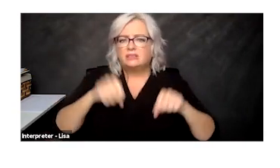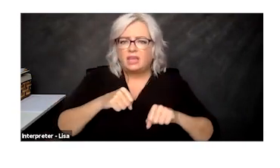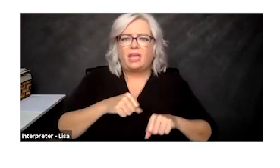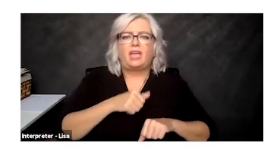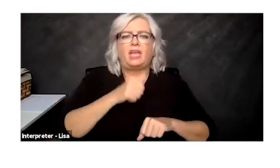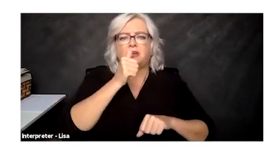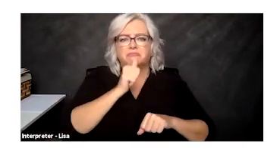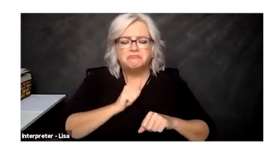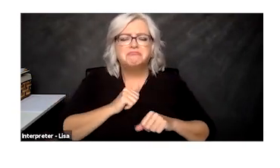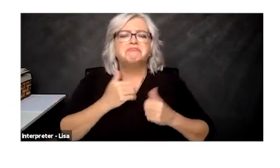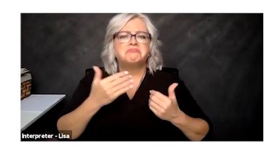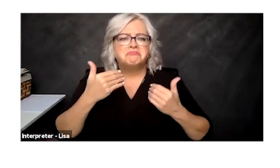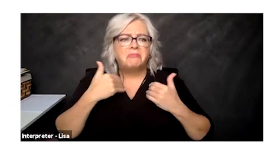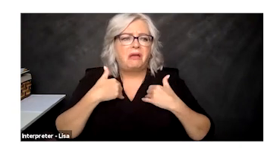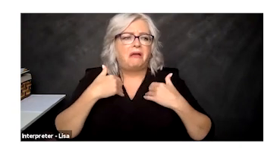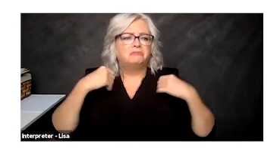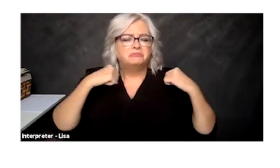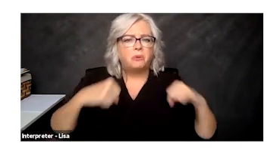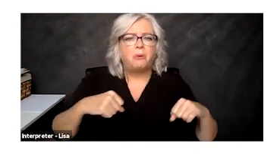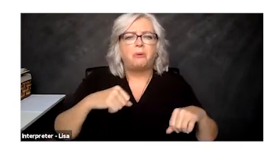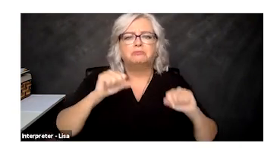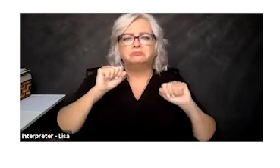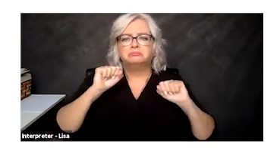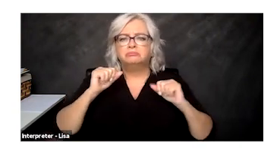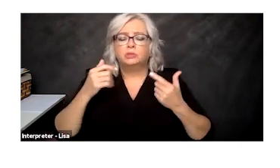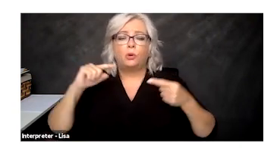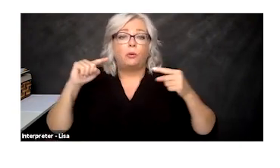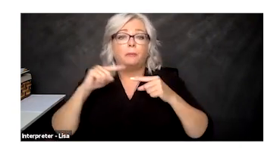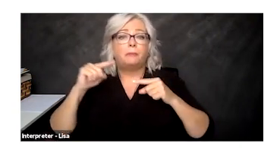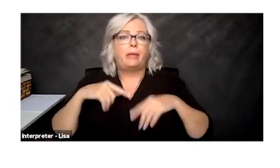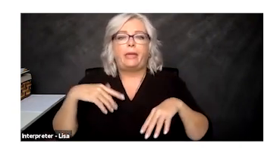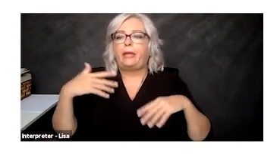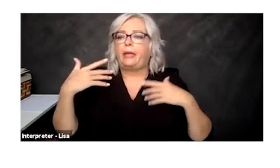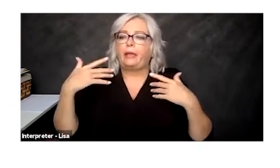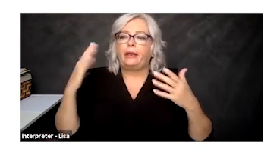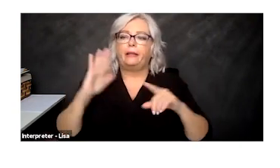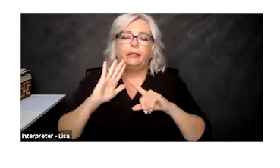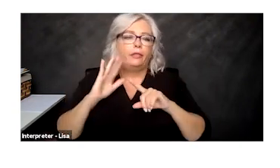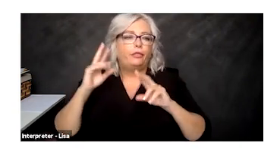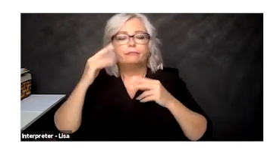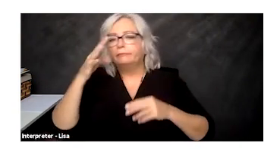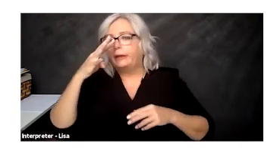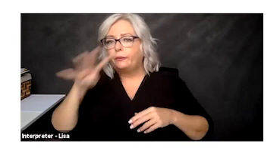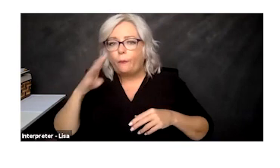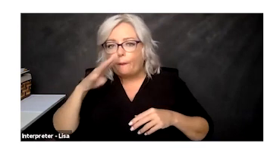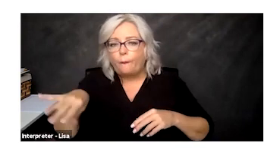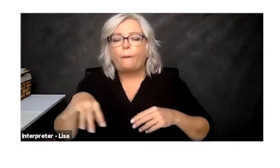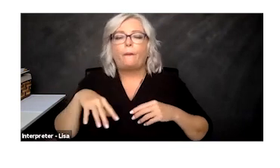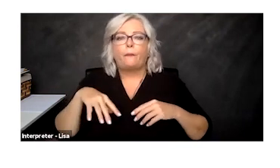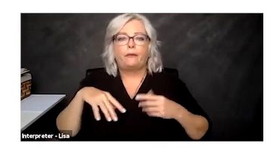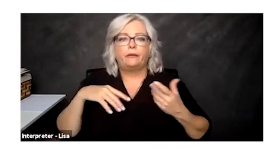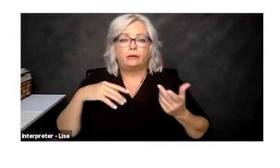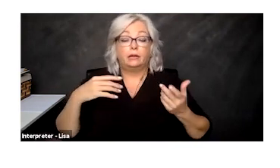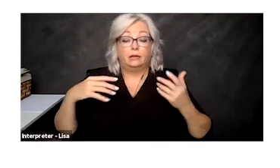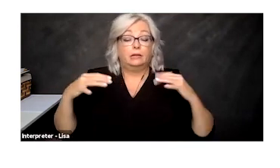abilities. And our pain is often minimalized in many different ways. And we see, especially with celebrities, they're seen